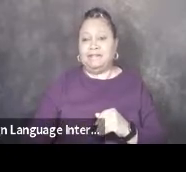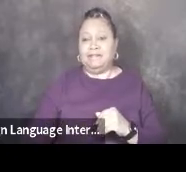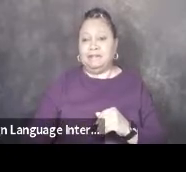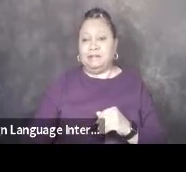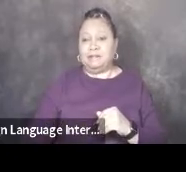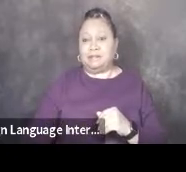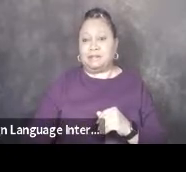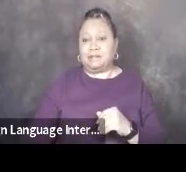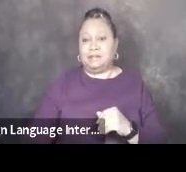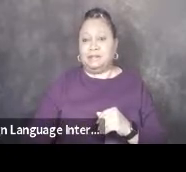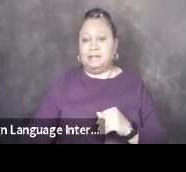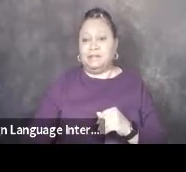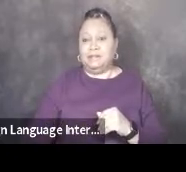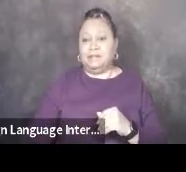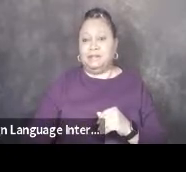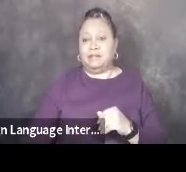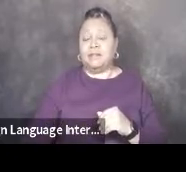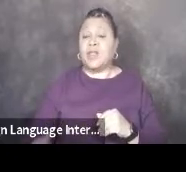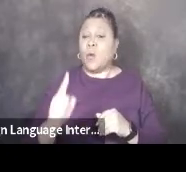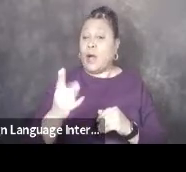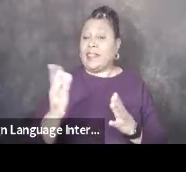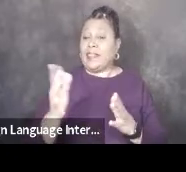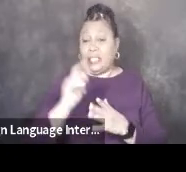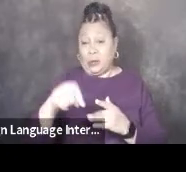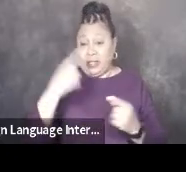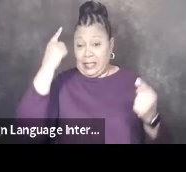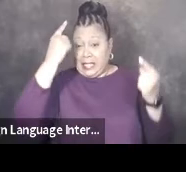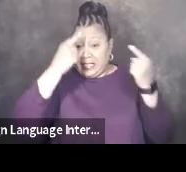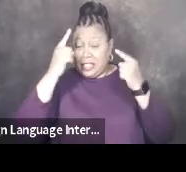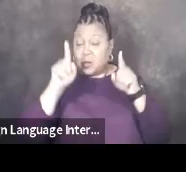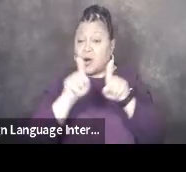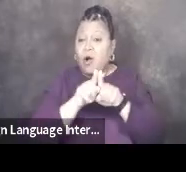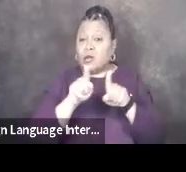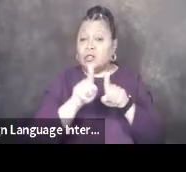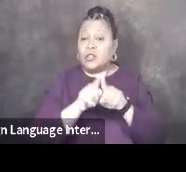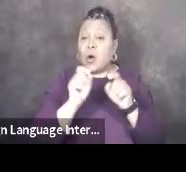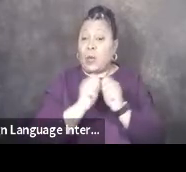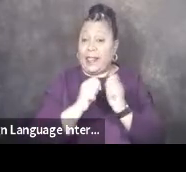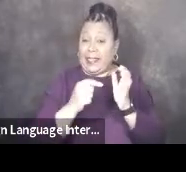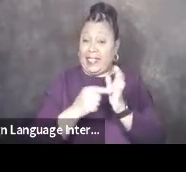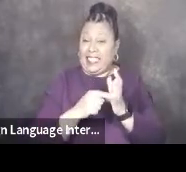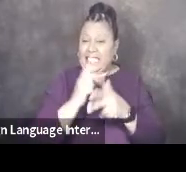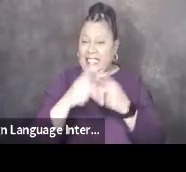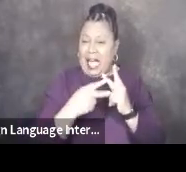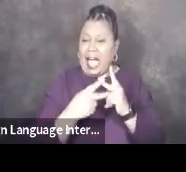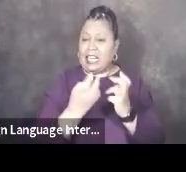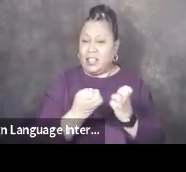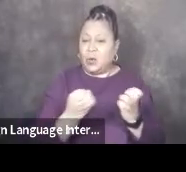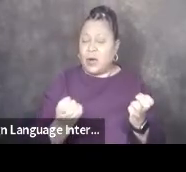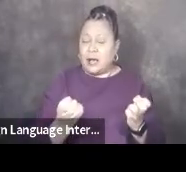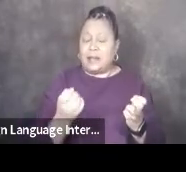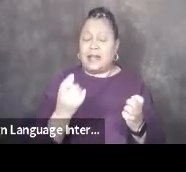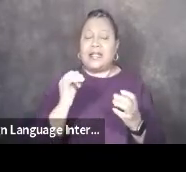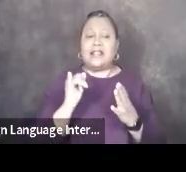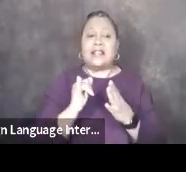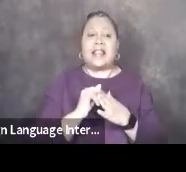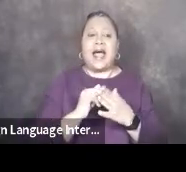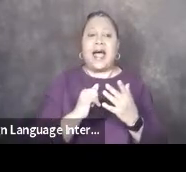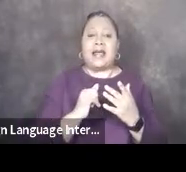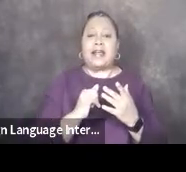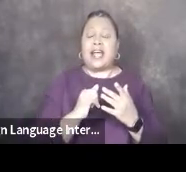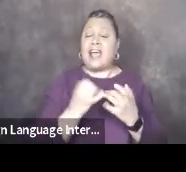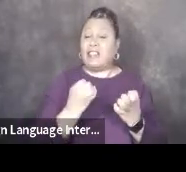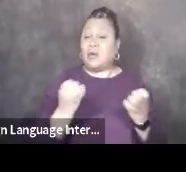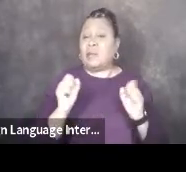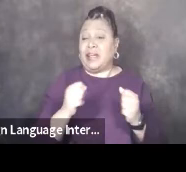And one of the things you need to consider also with these types of equipment is that the equipment